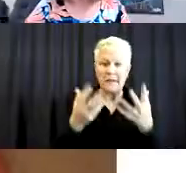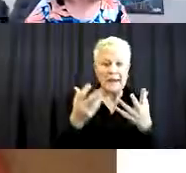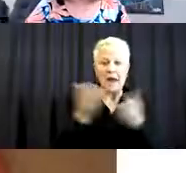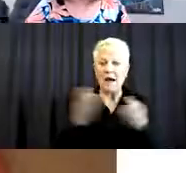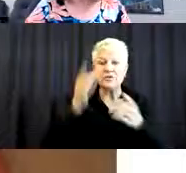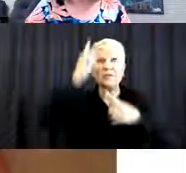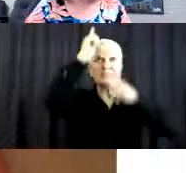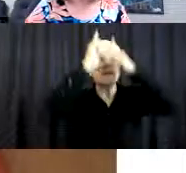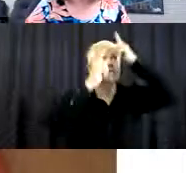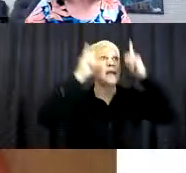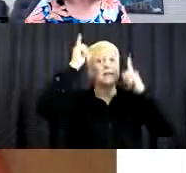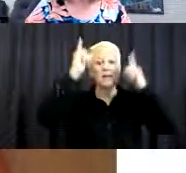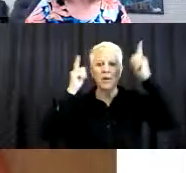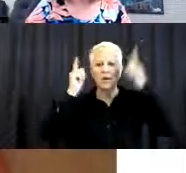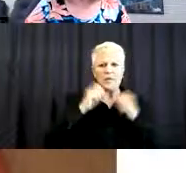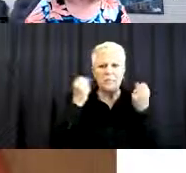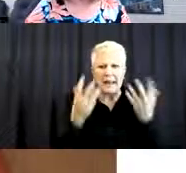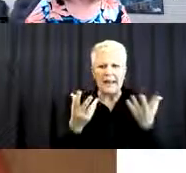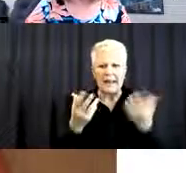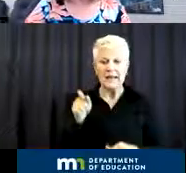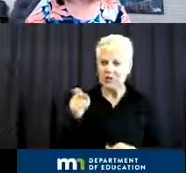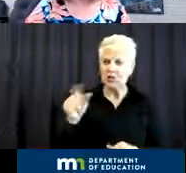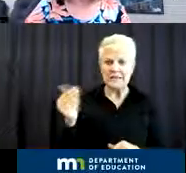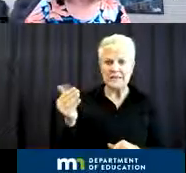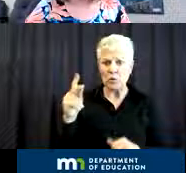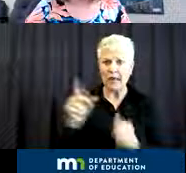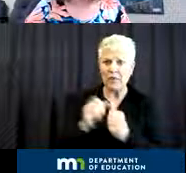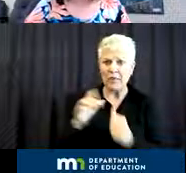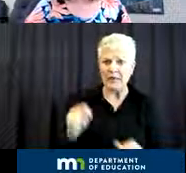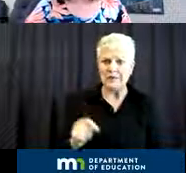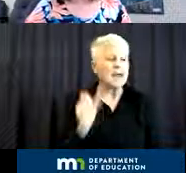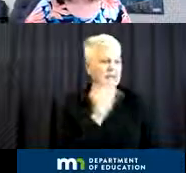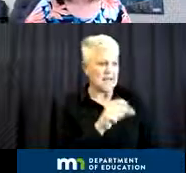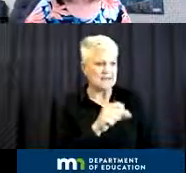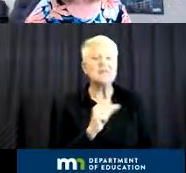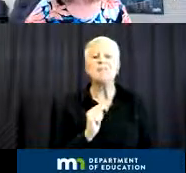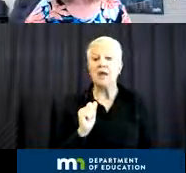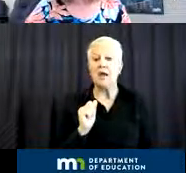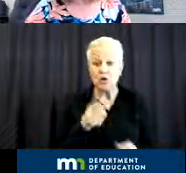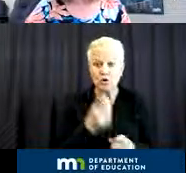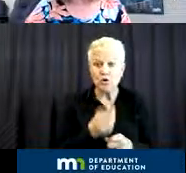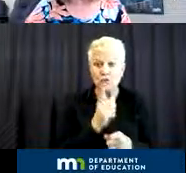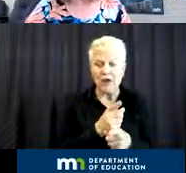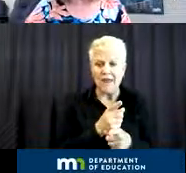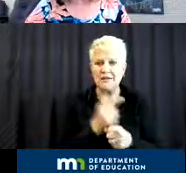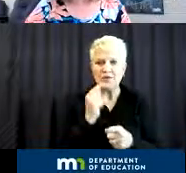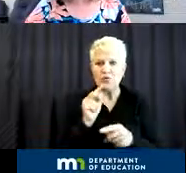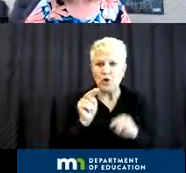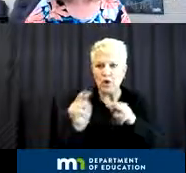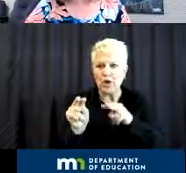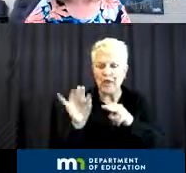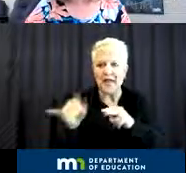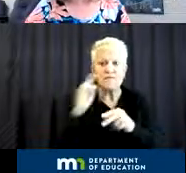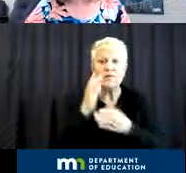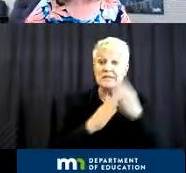down, being in the midst of so many. She seems okay with it though. Yes, you are correct though to be looking at that. For